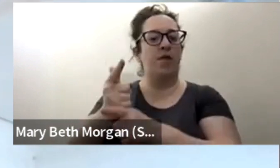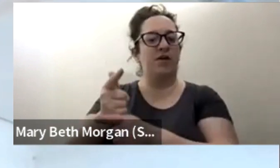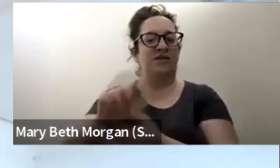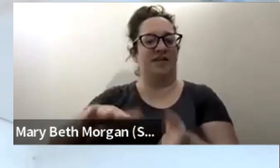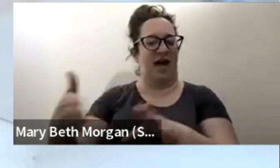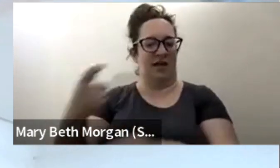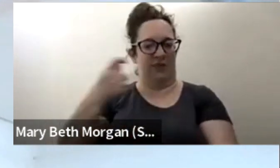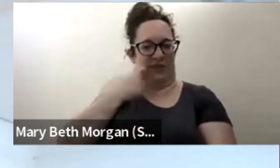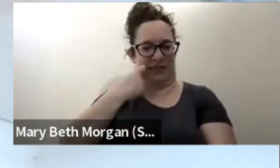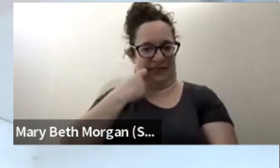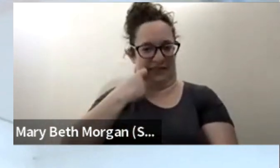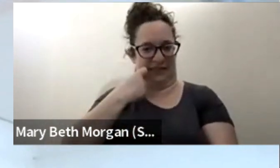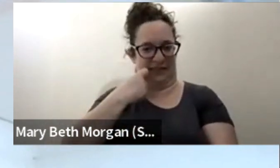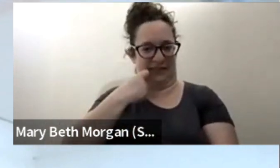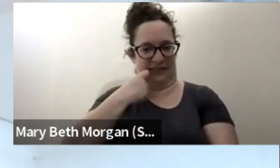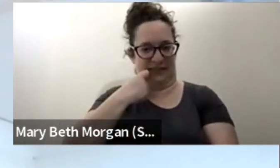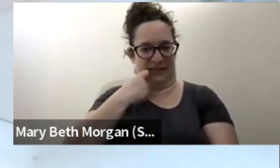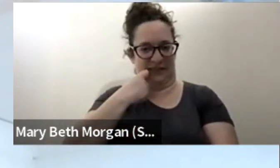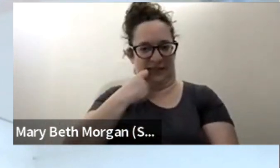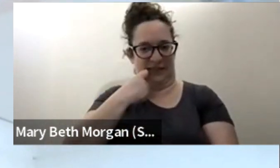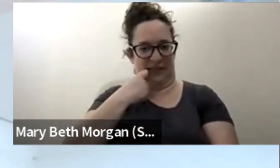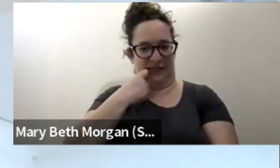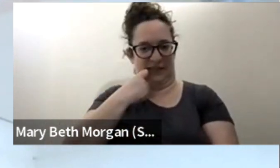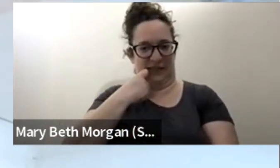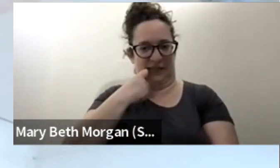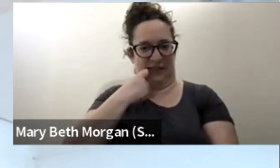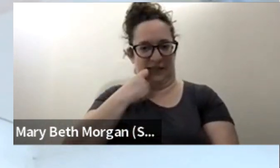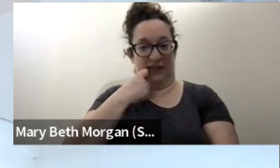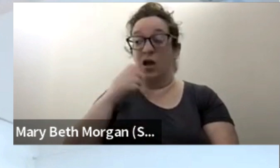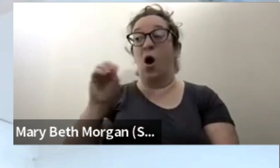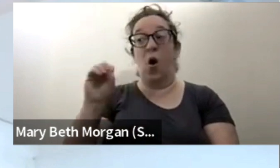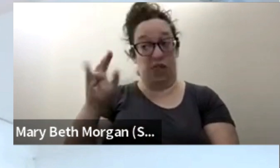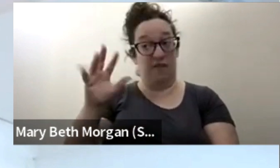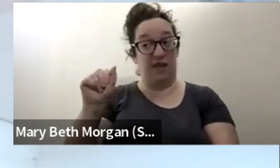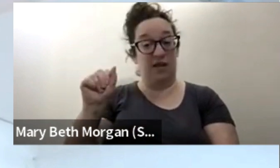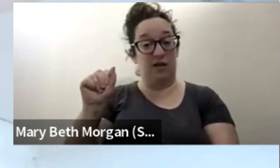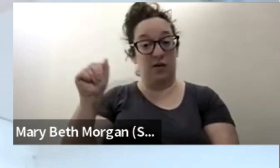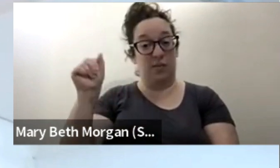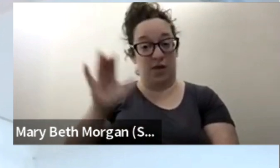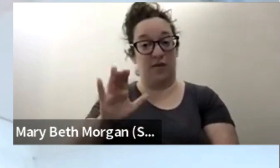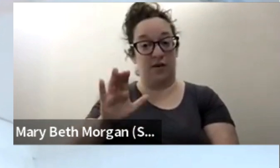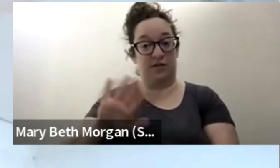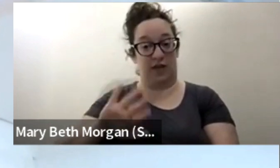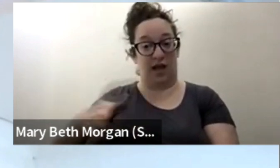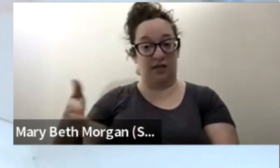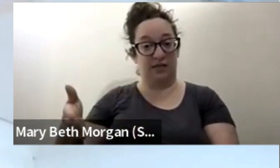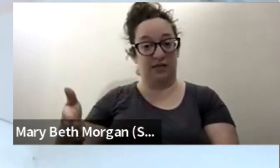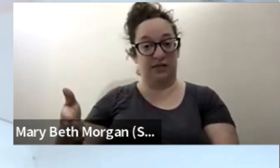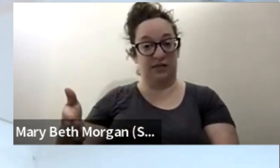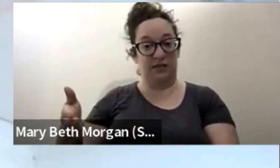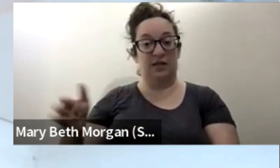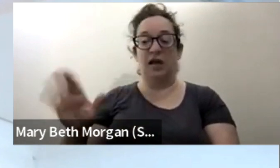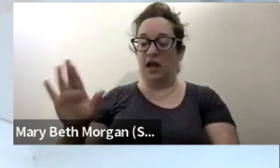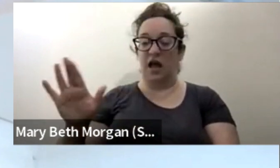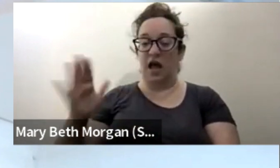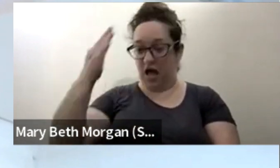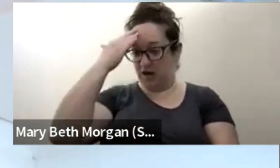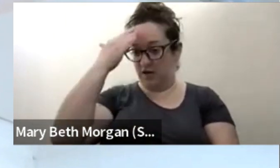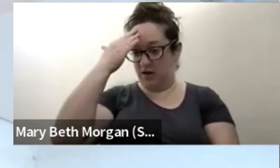her brother has died recently, and Viola's brother, no, Olivia's brother,